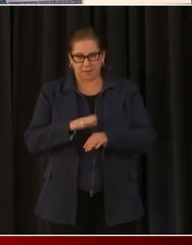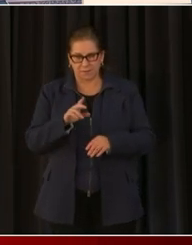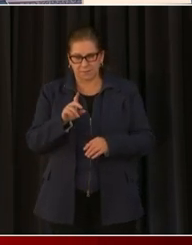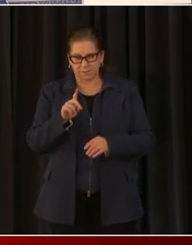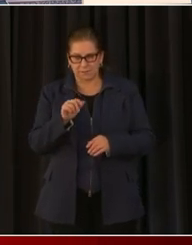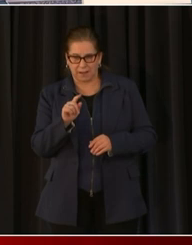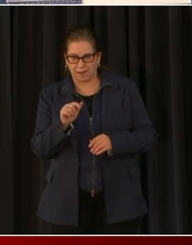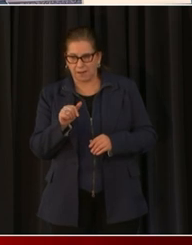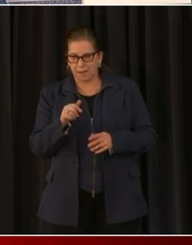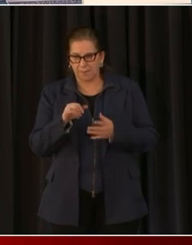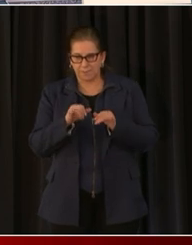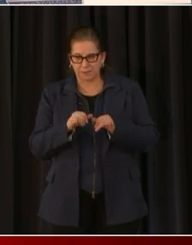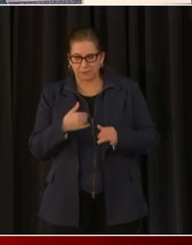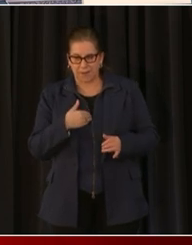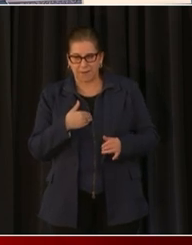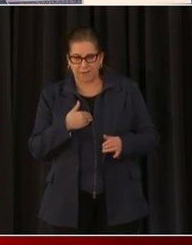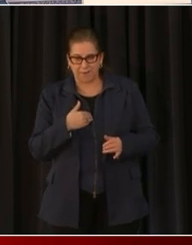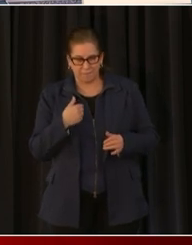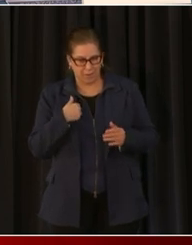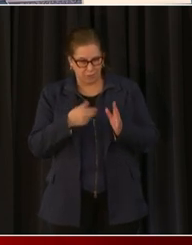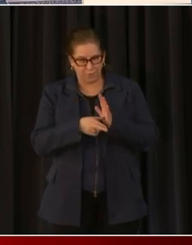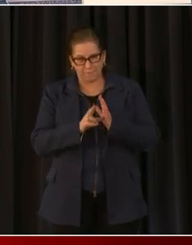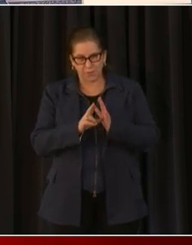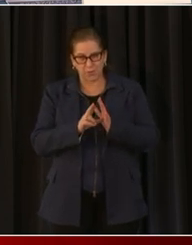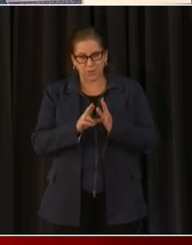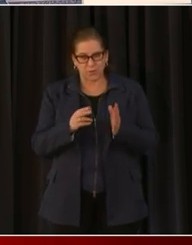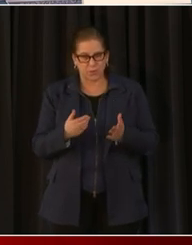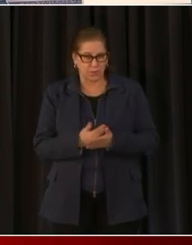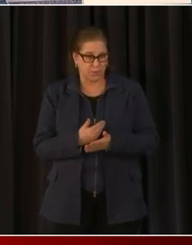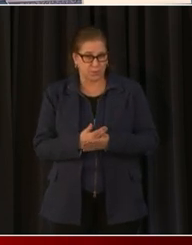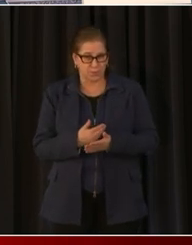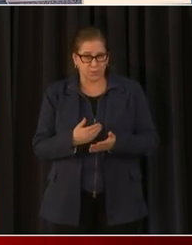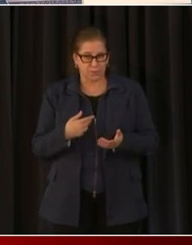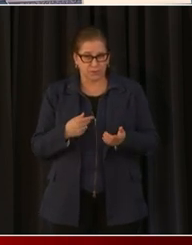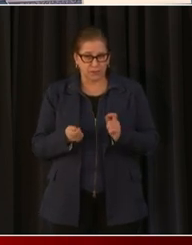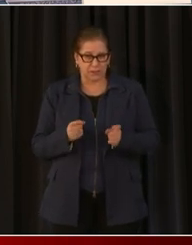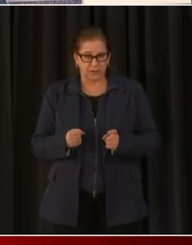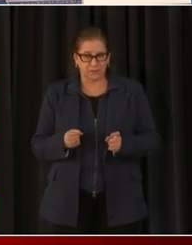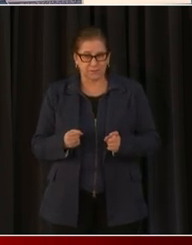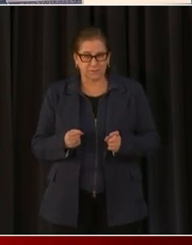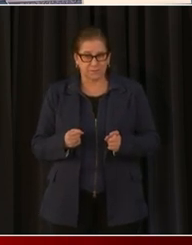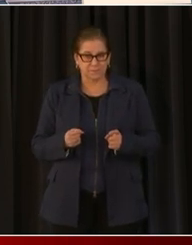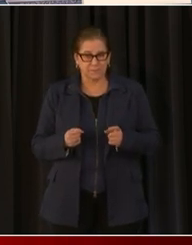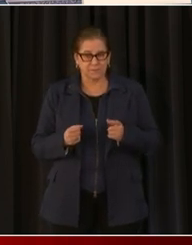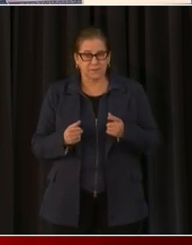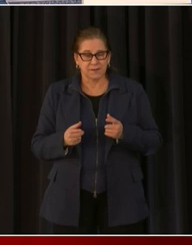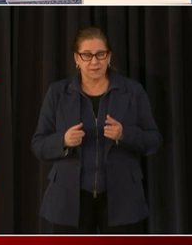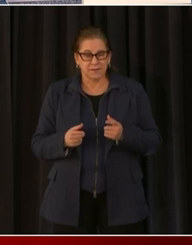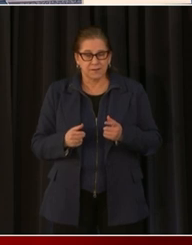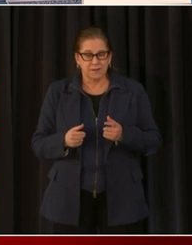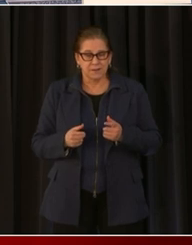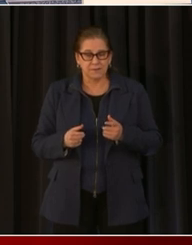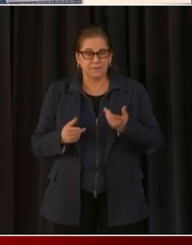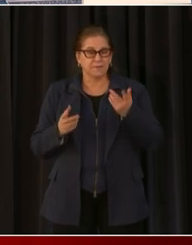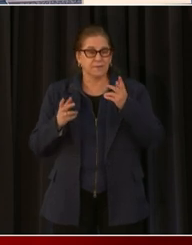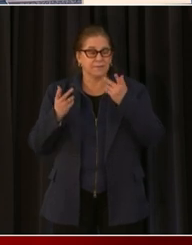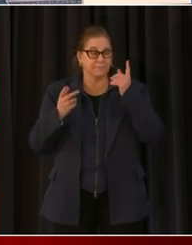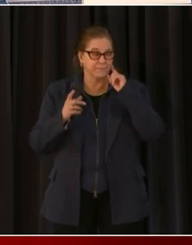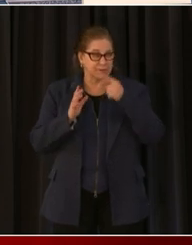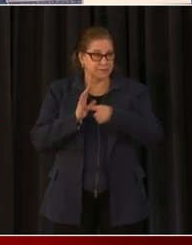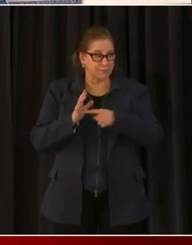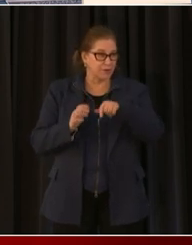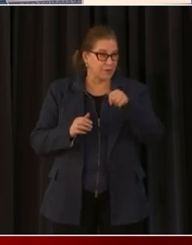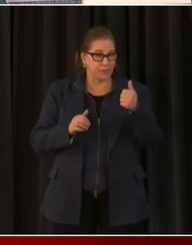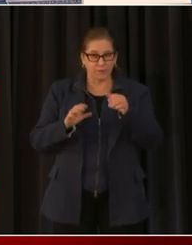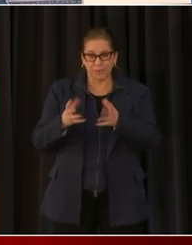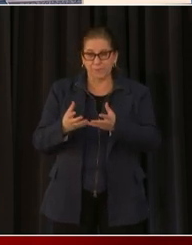one recently, or reviewed something recently around the impact on individuals with intellectual and developmental